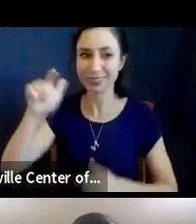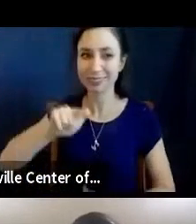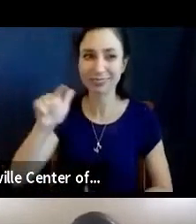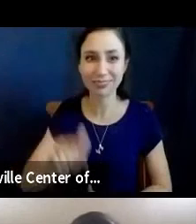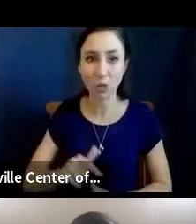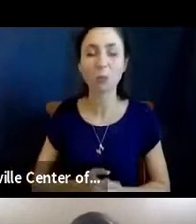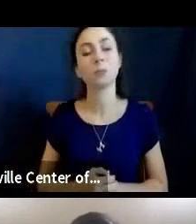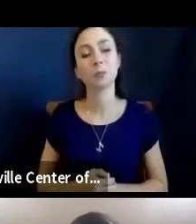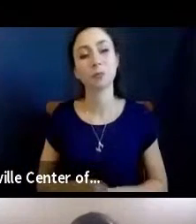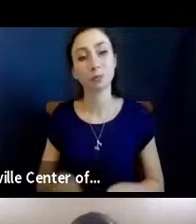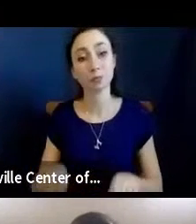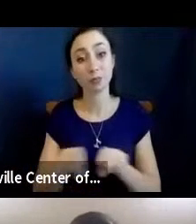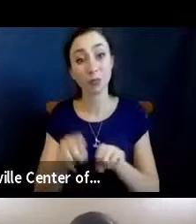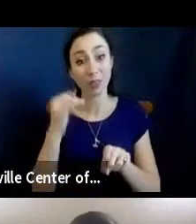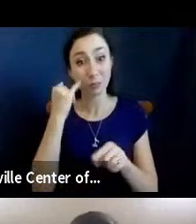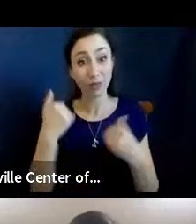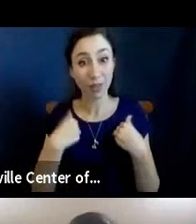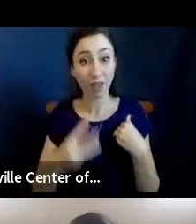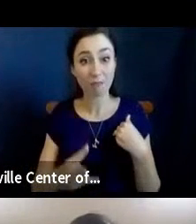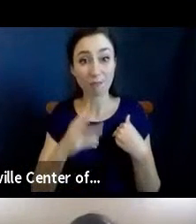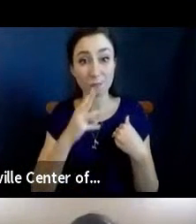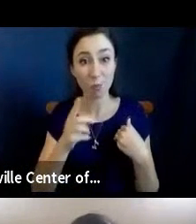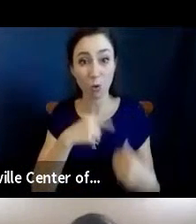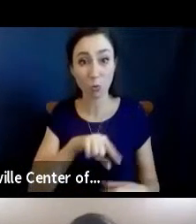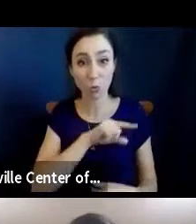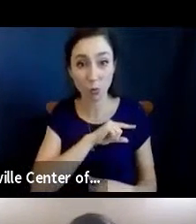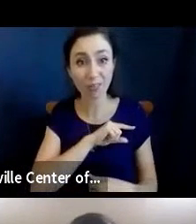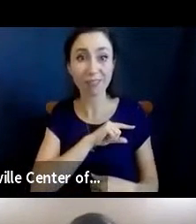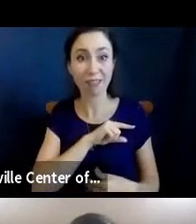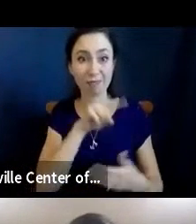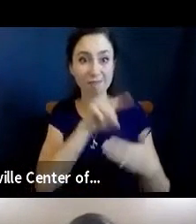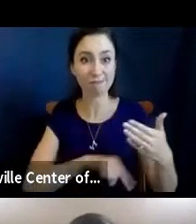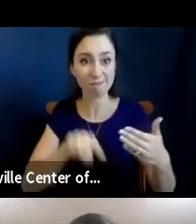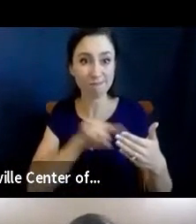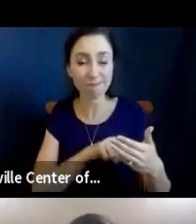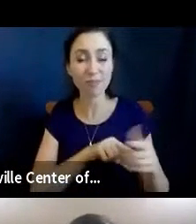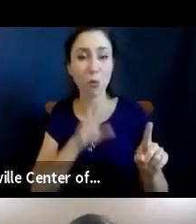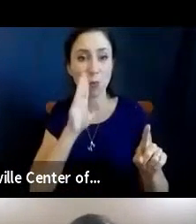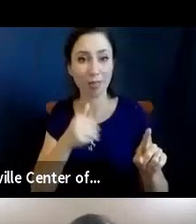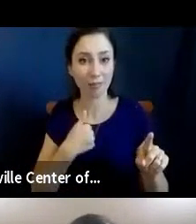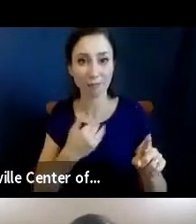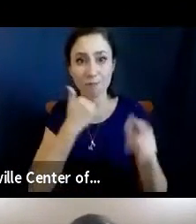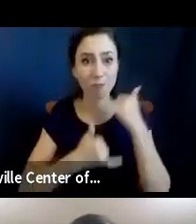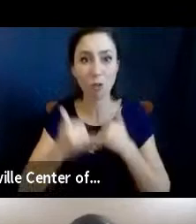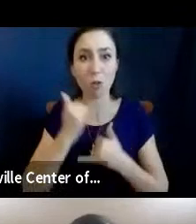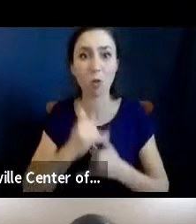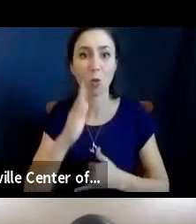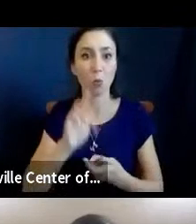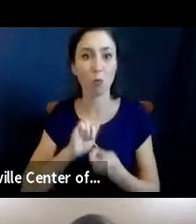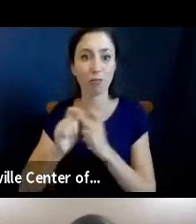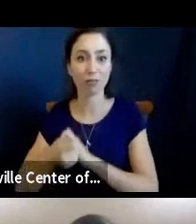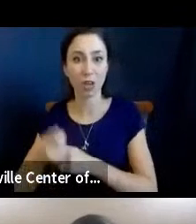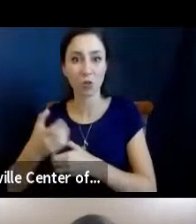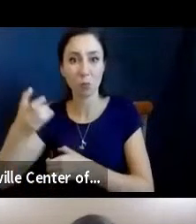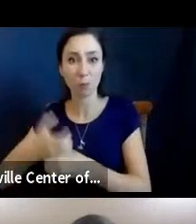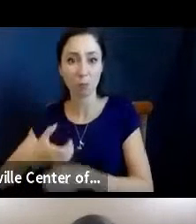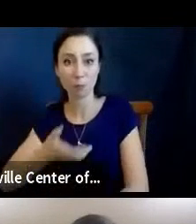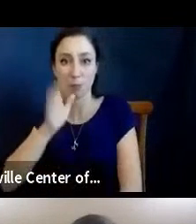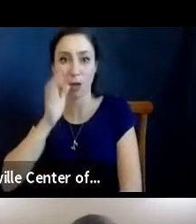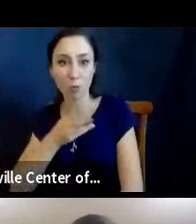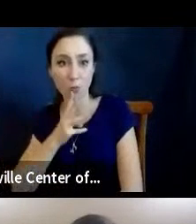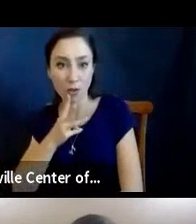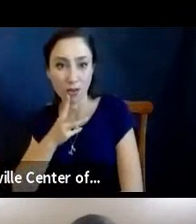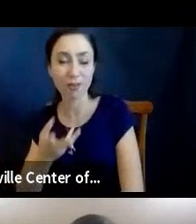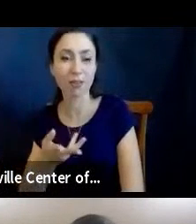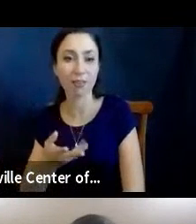that when there's water quality violations, people switch to bottled water. When there's high ozone pollution days, particularly on the West Coast,